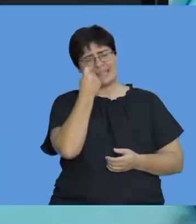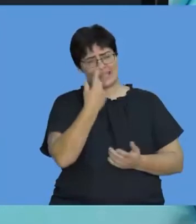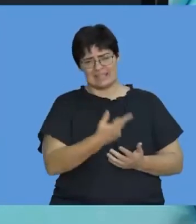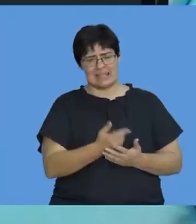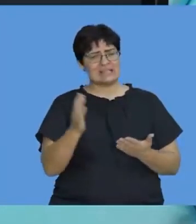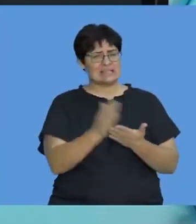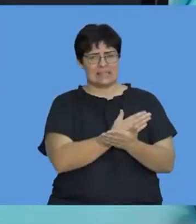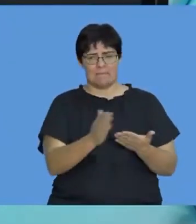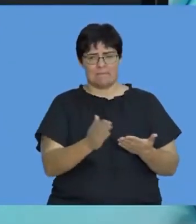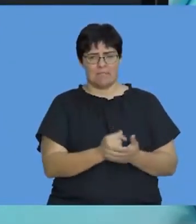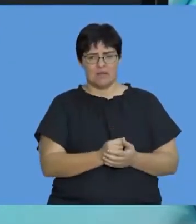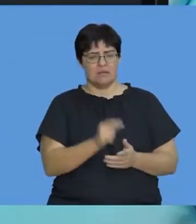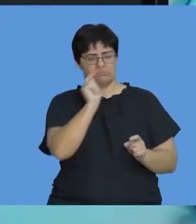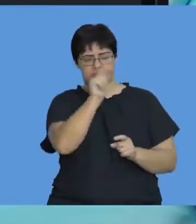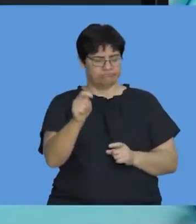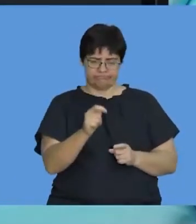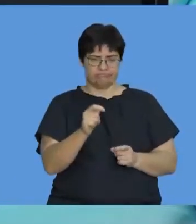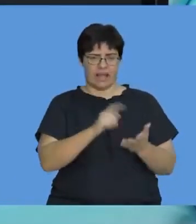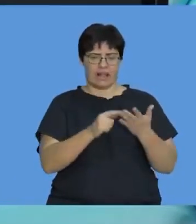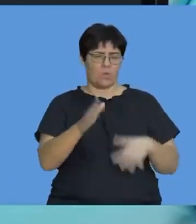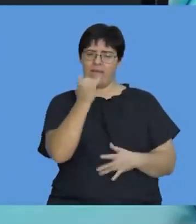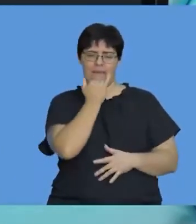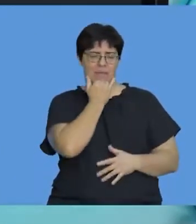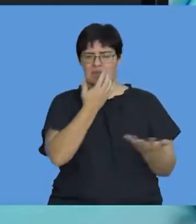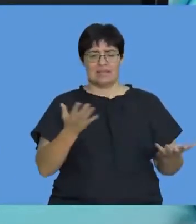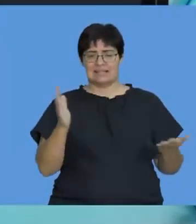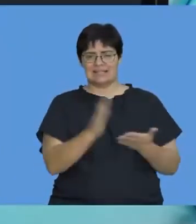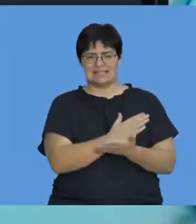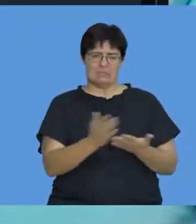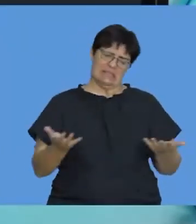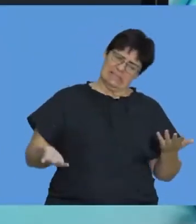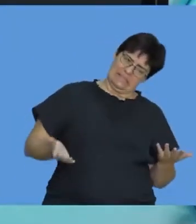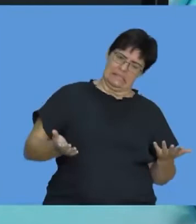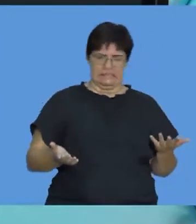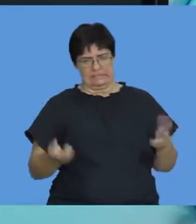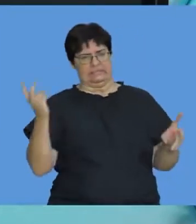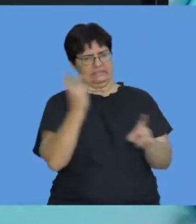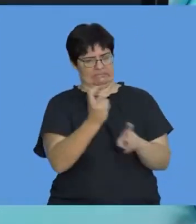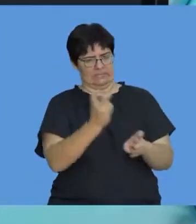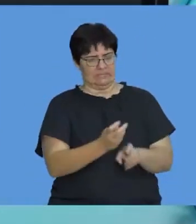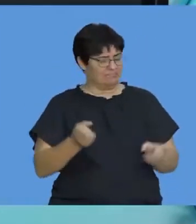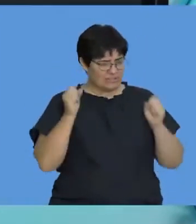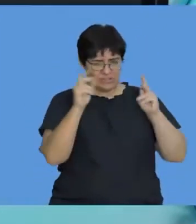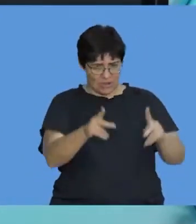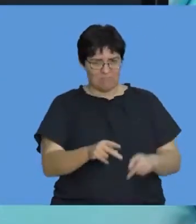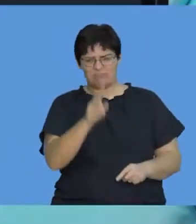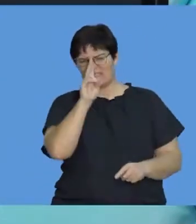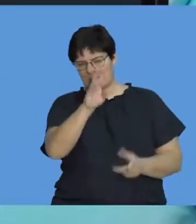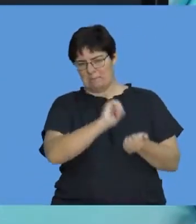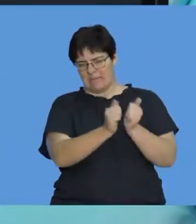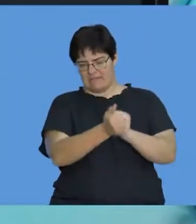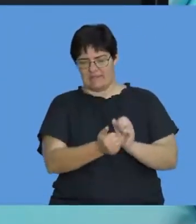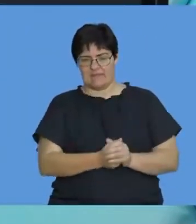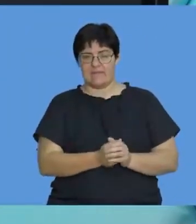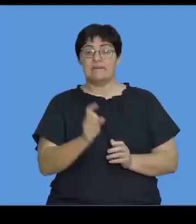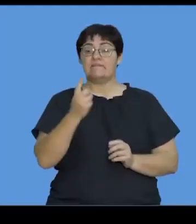fully understand that there are some of you who can put this straight in your calculator, you're all happy. Some of you, Not so much. It's okay. Let's do all